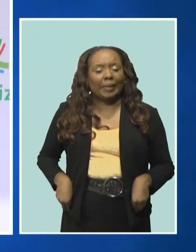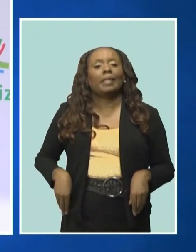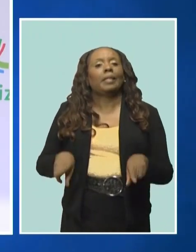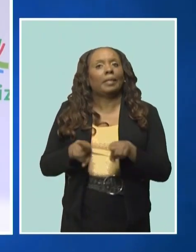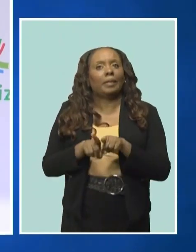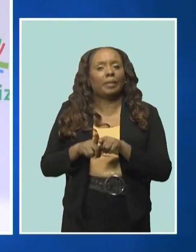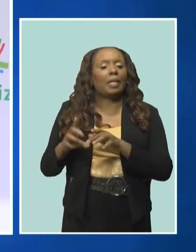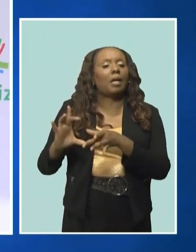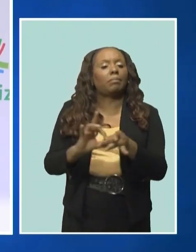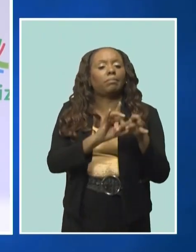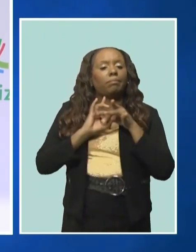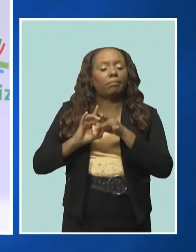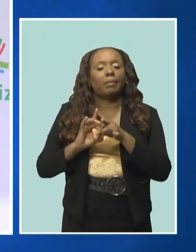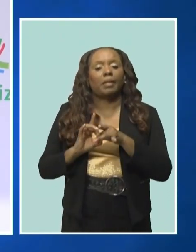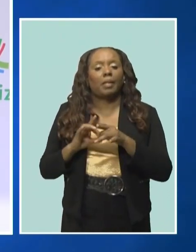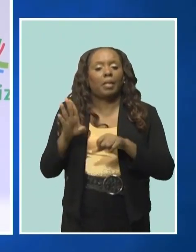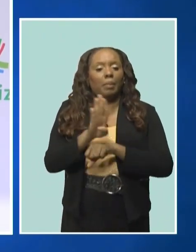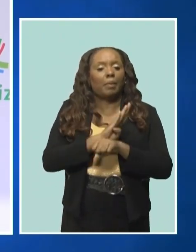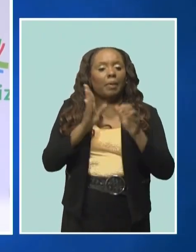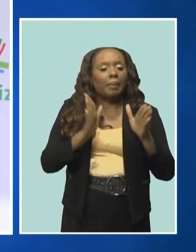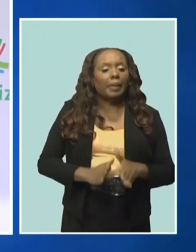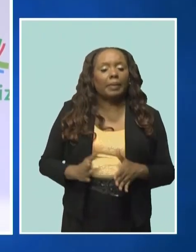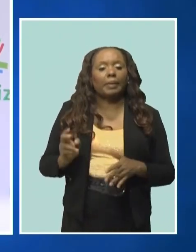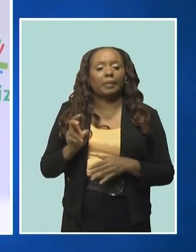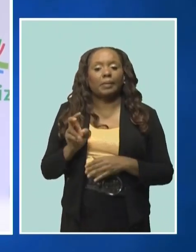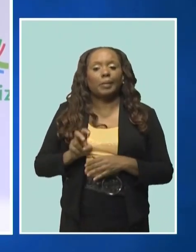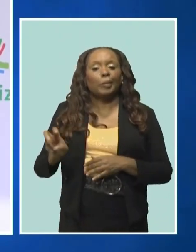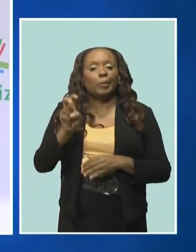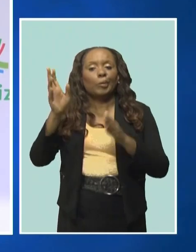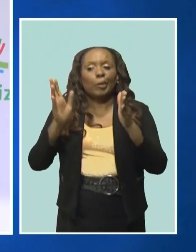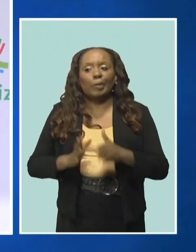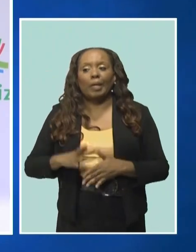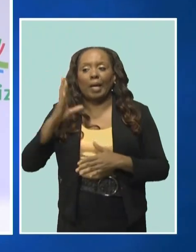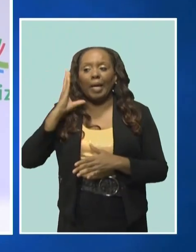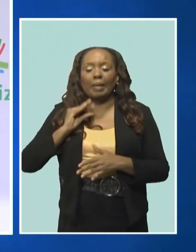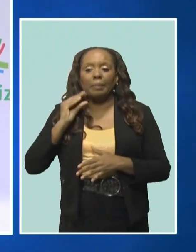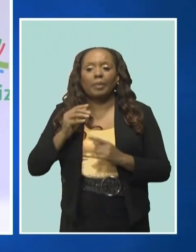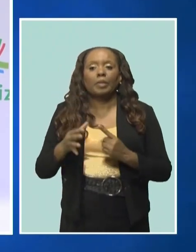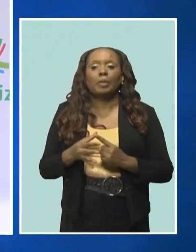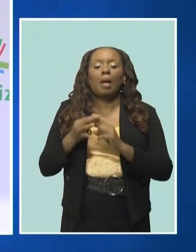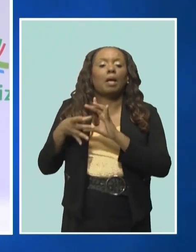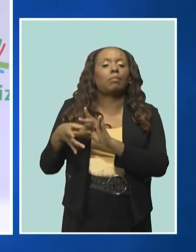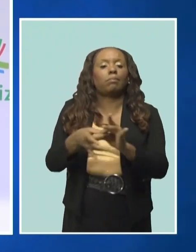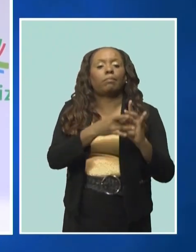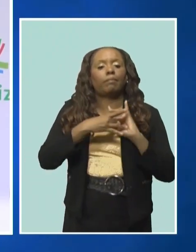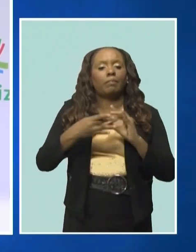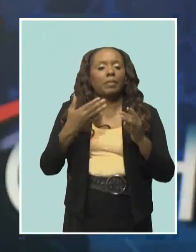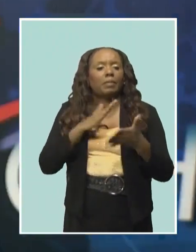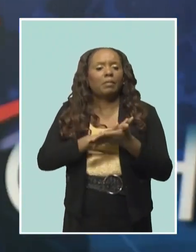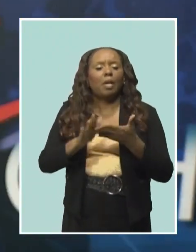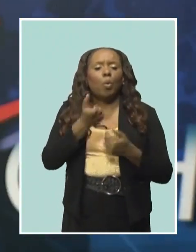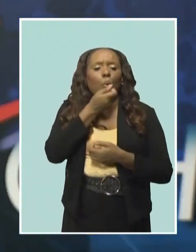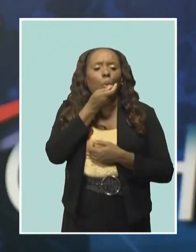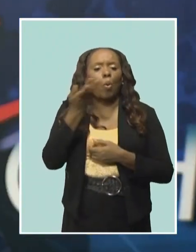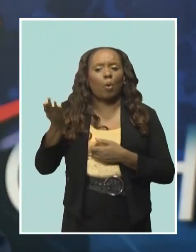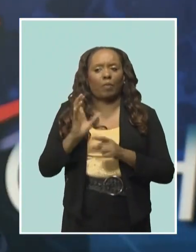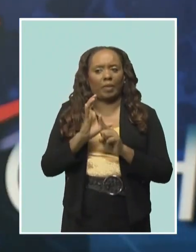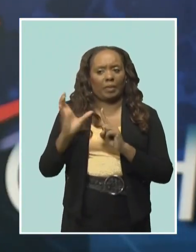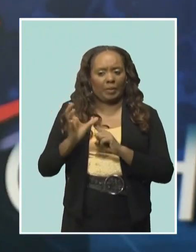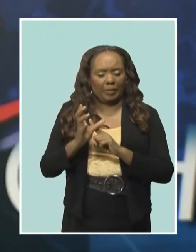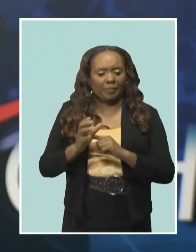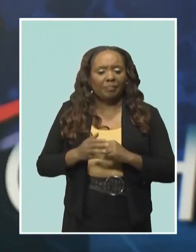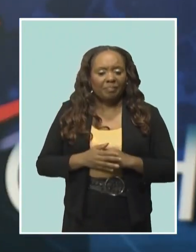cohesion where locals and tourists can experience the uniqueness and warmth of our culture. Meanwhile,